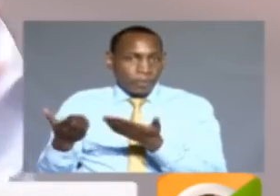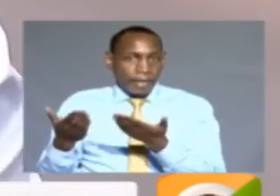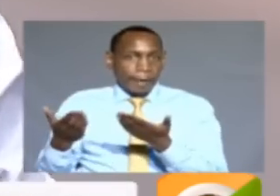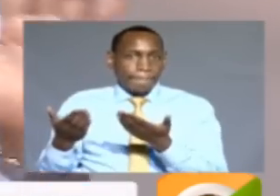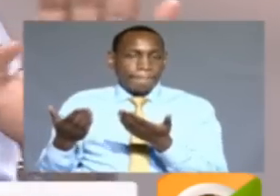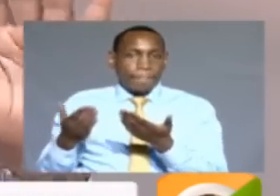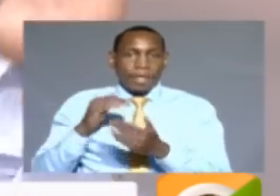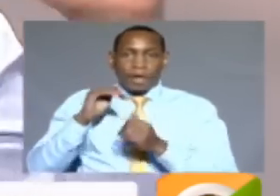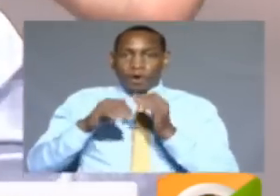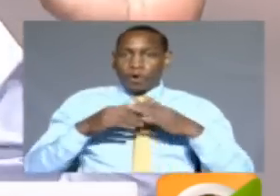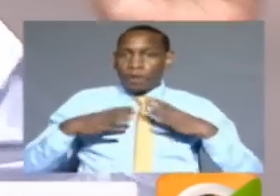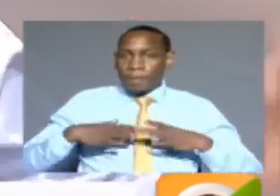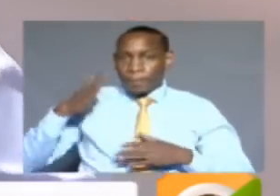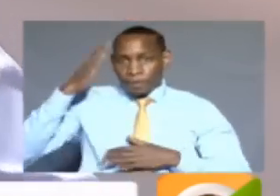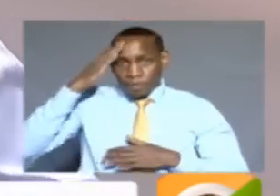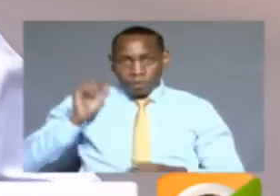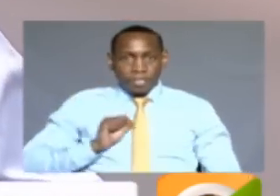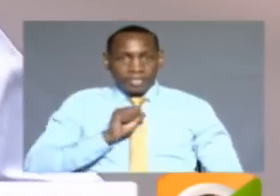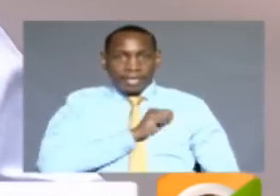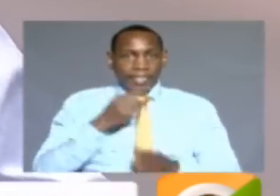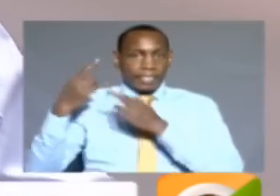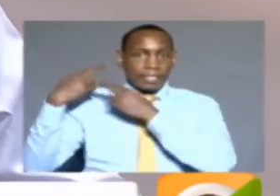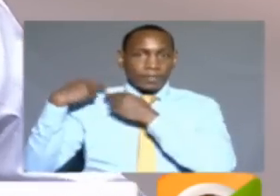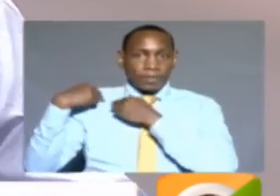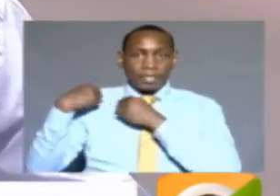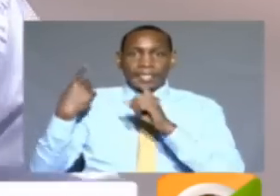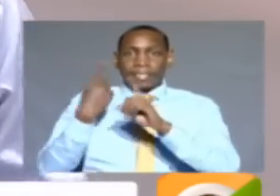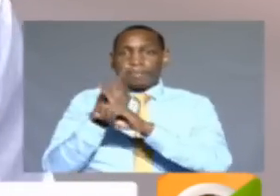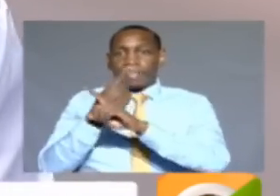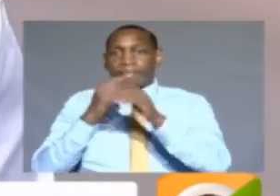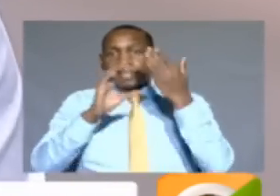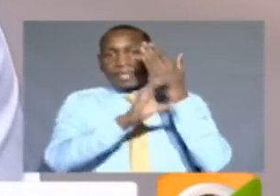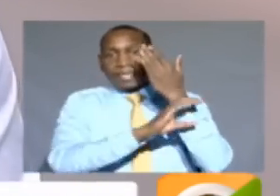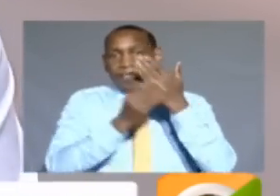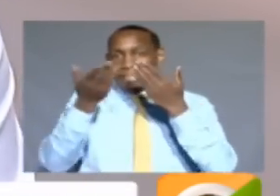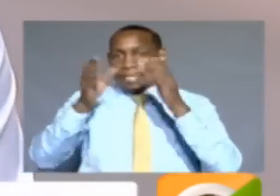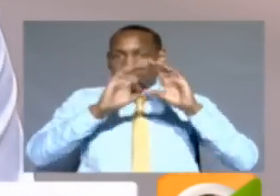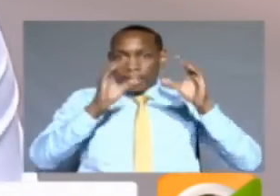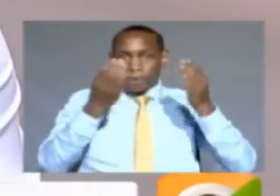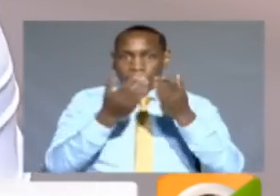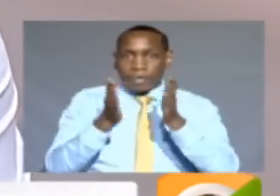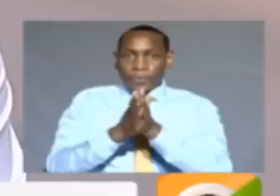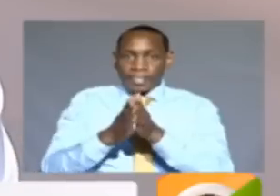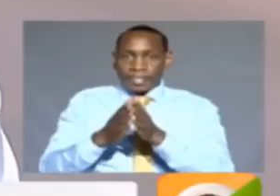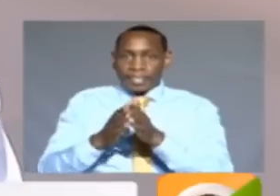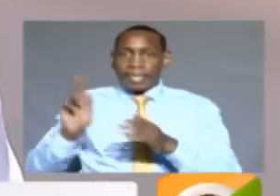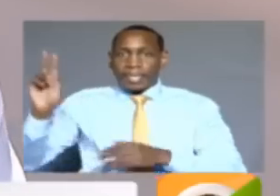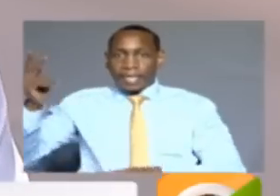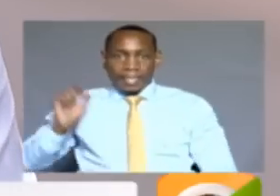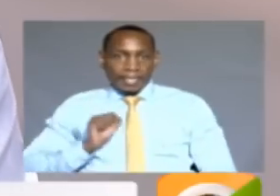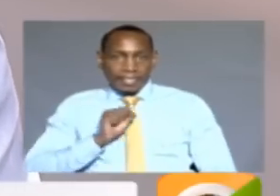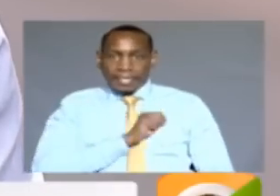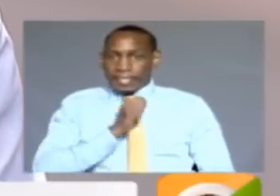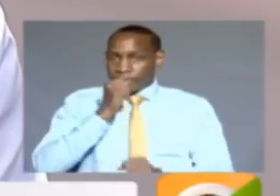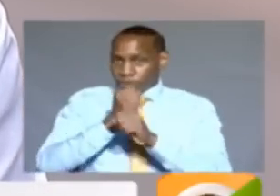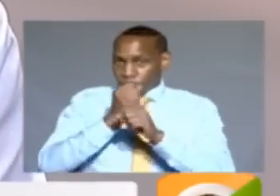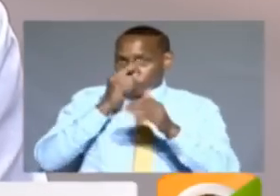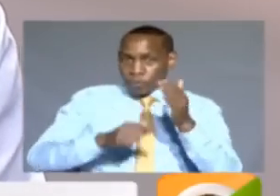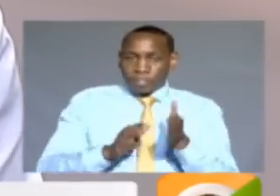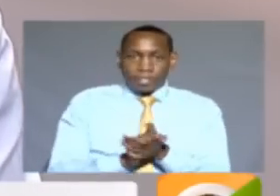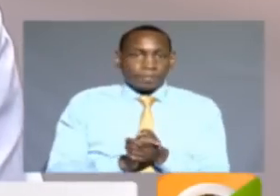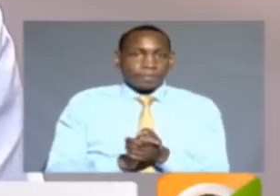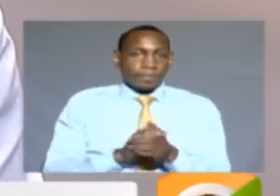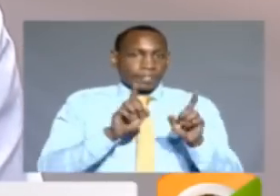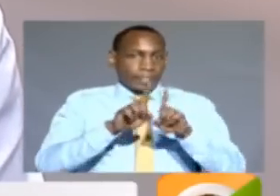what everybody knows the Senate does out there in the mm-hmm. world, and then there is what this Senate of in ours here. Is supposed to do. Because just